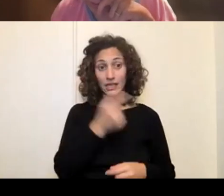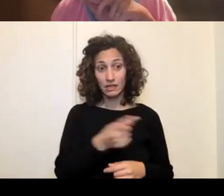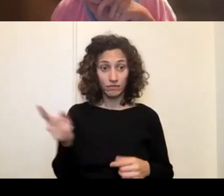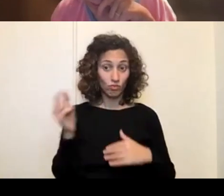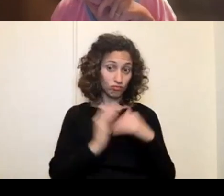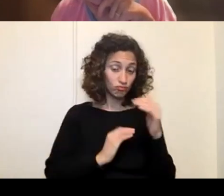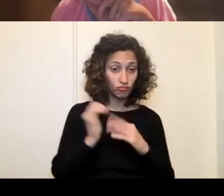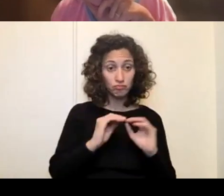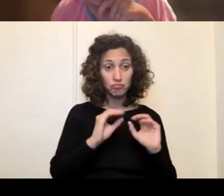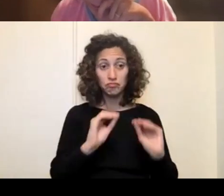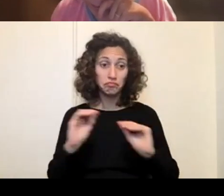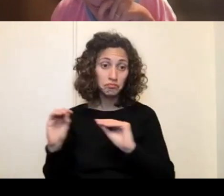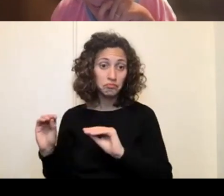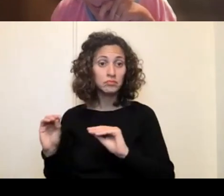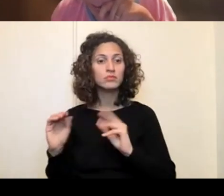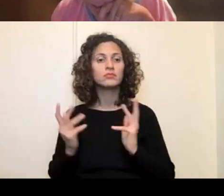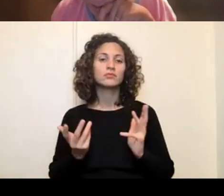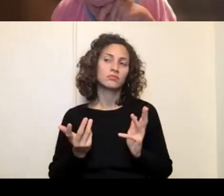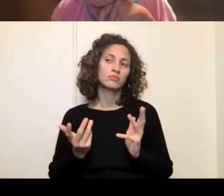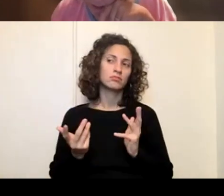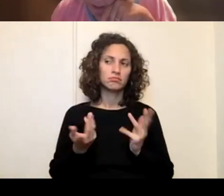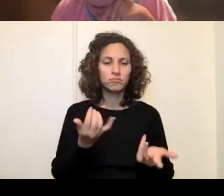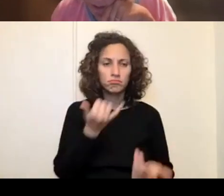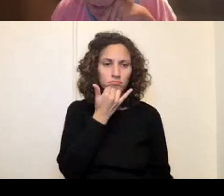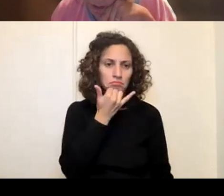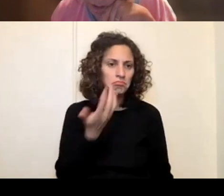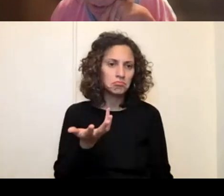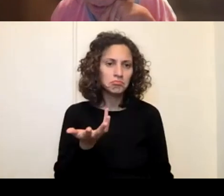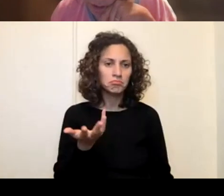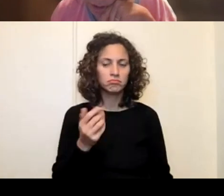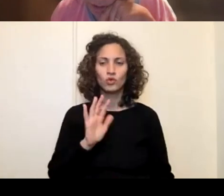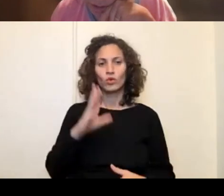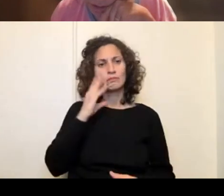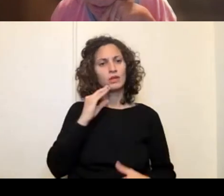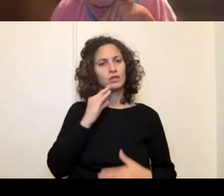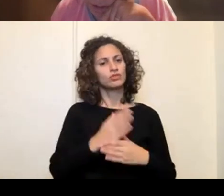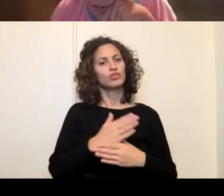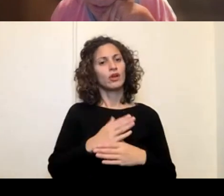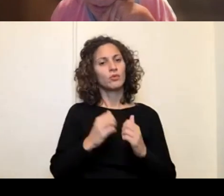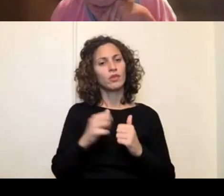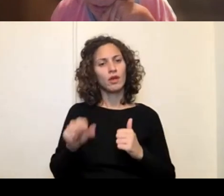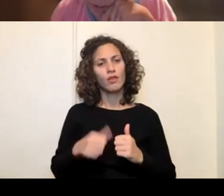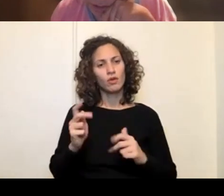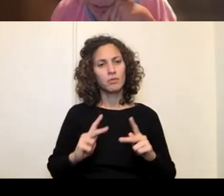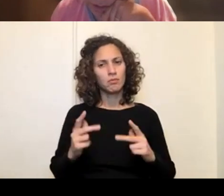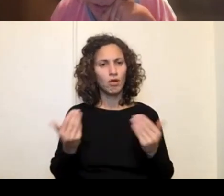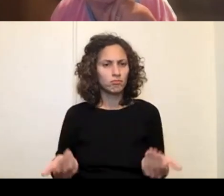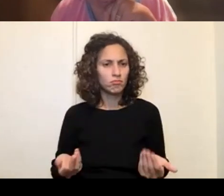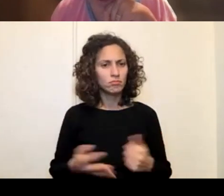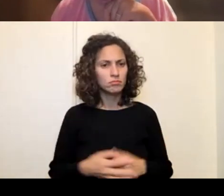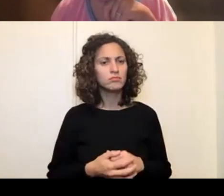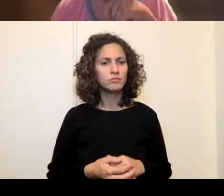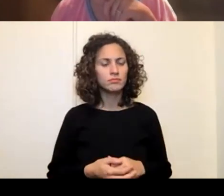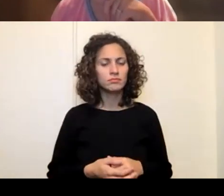educating, there's nothing wrong in sharing your experience with other people.